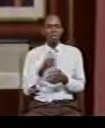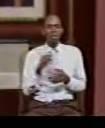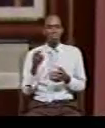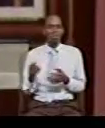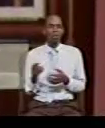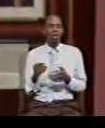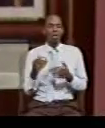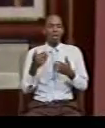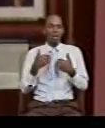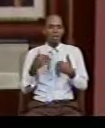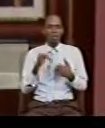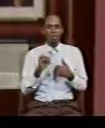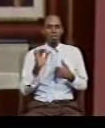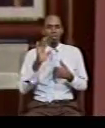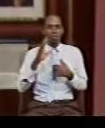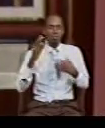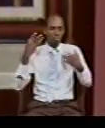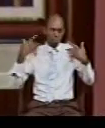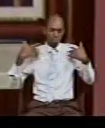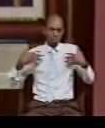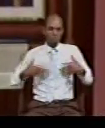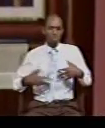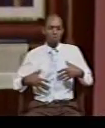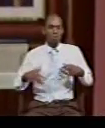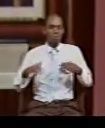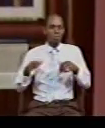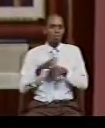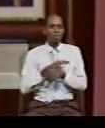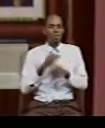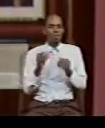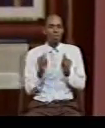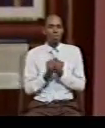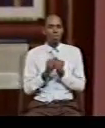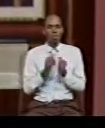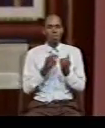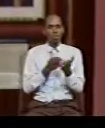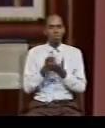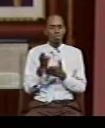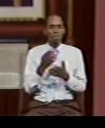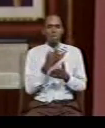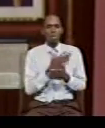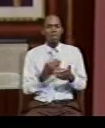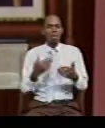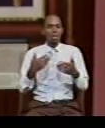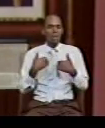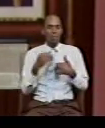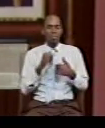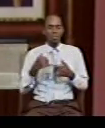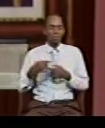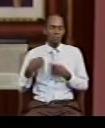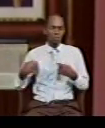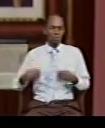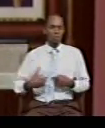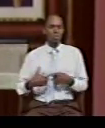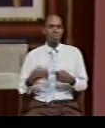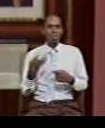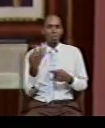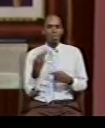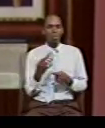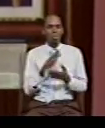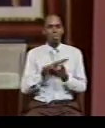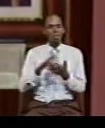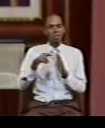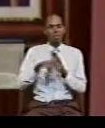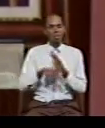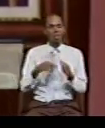girt about with truth, and having on the breastplate of righteousness, and